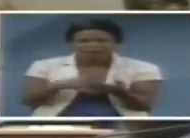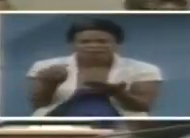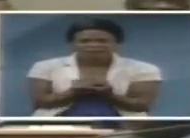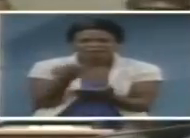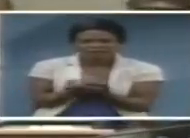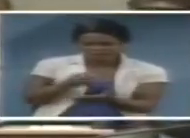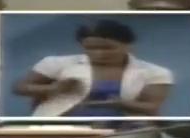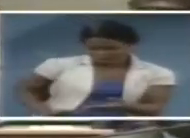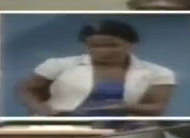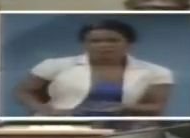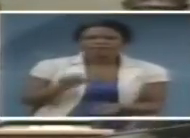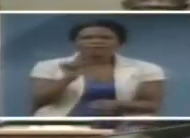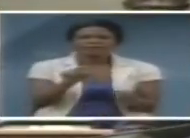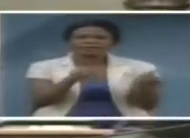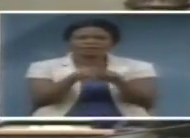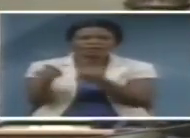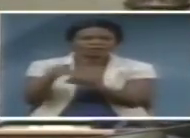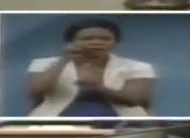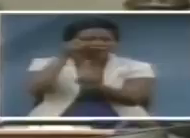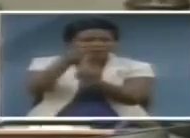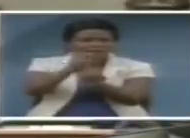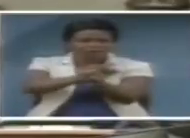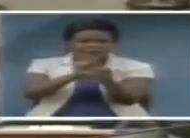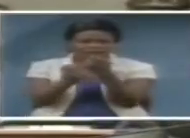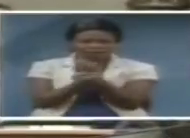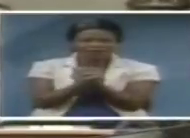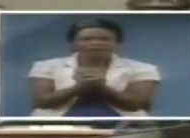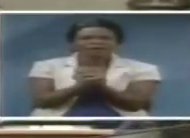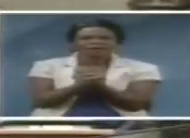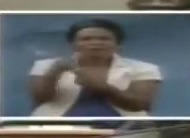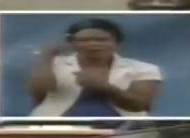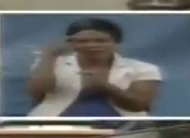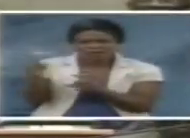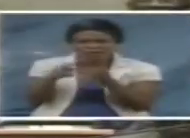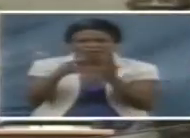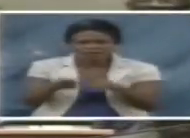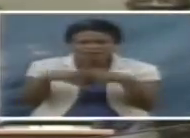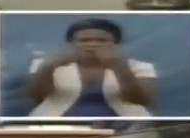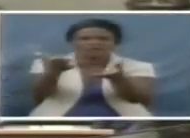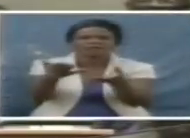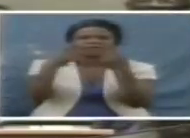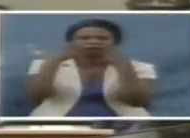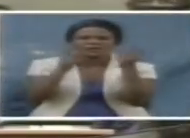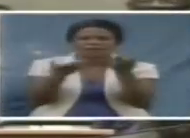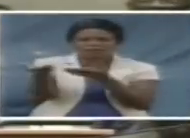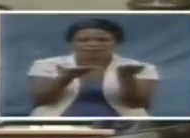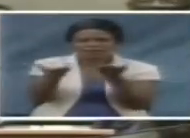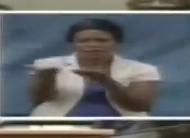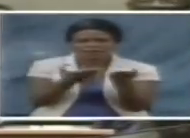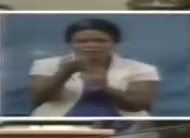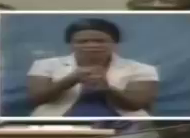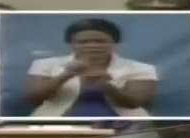and economic benefits. This is also aimed at transforming government's mode of delivery of